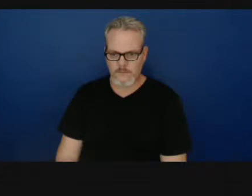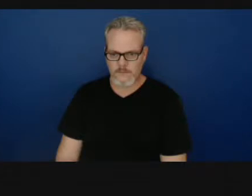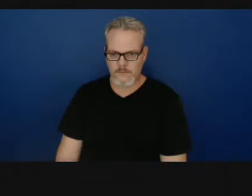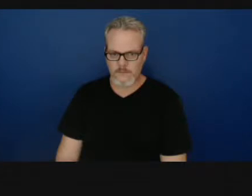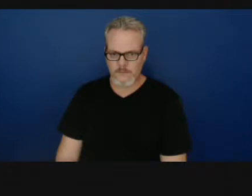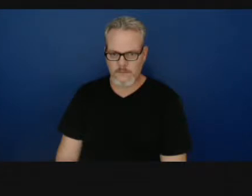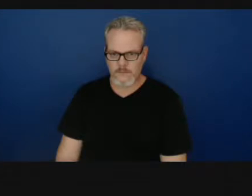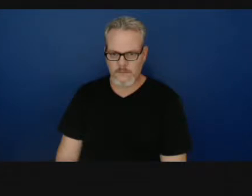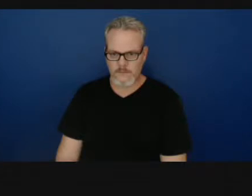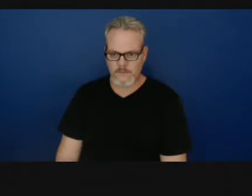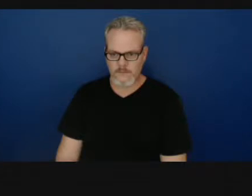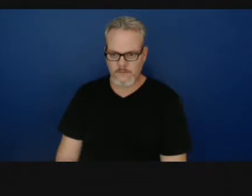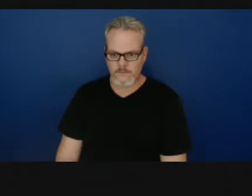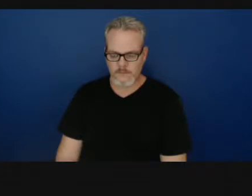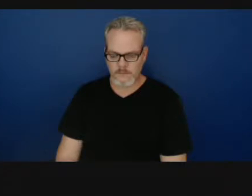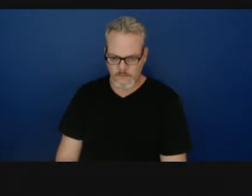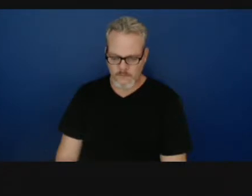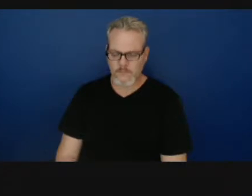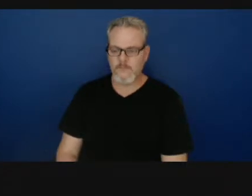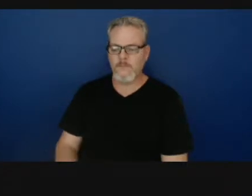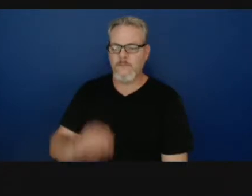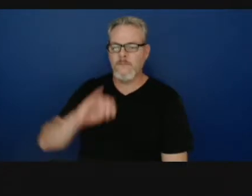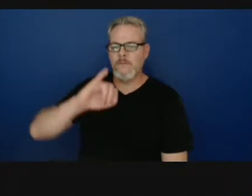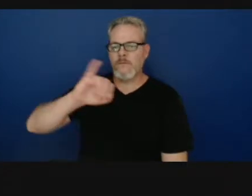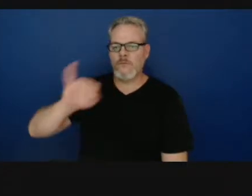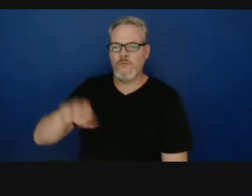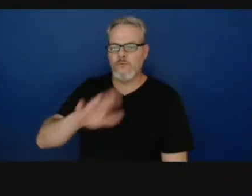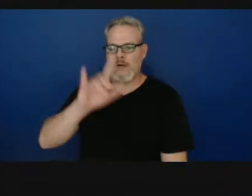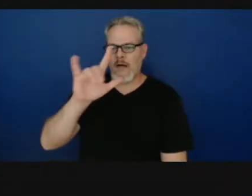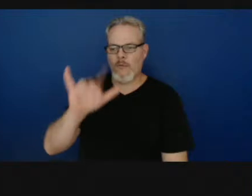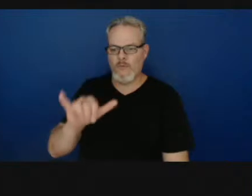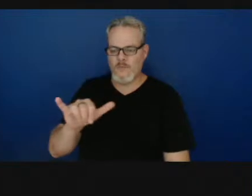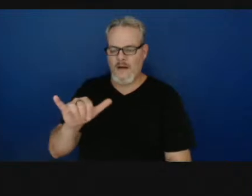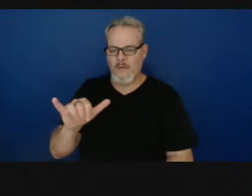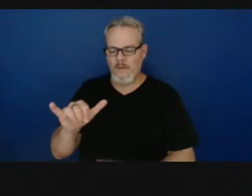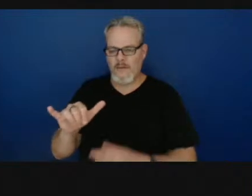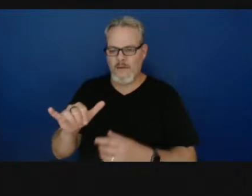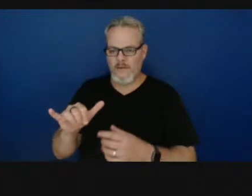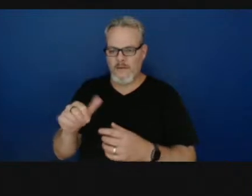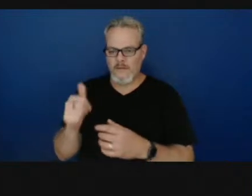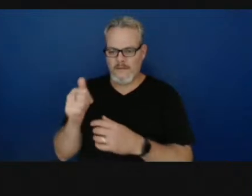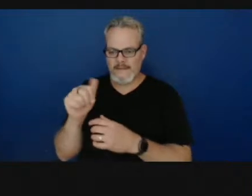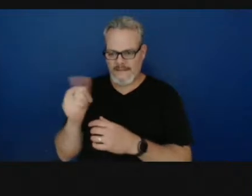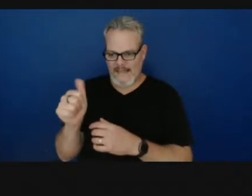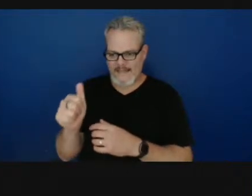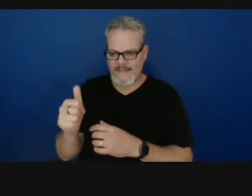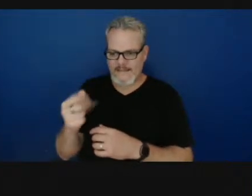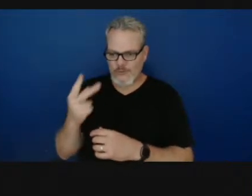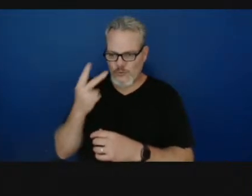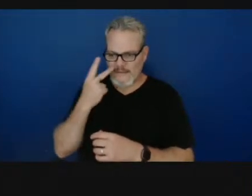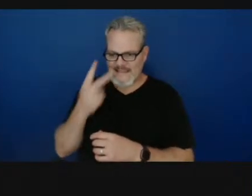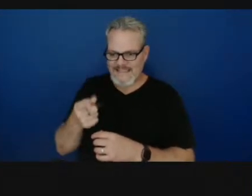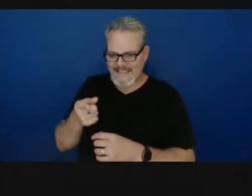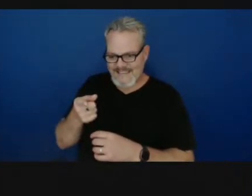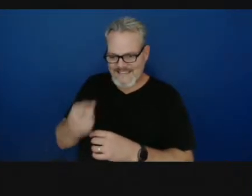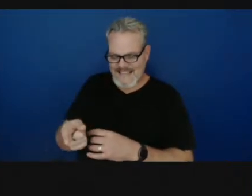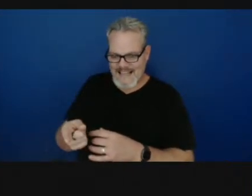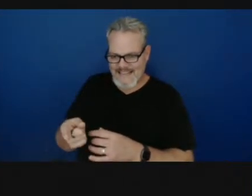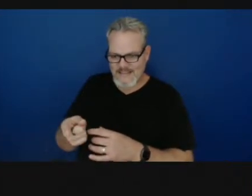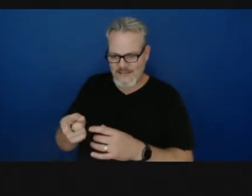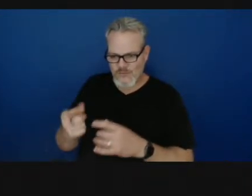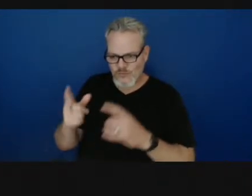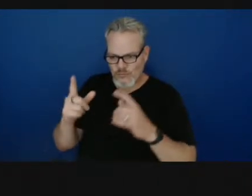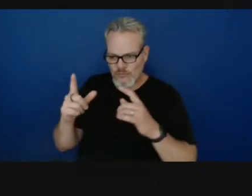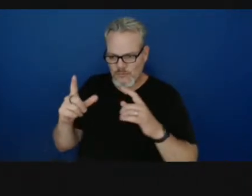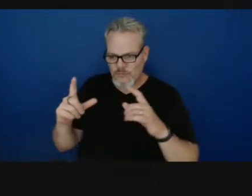We end July 10th by taking another look at the thermal map produced by the USGS. This one was taken at 6 a.m. in the morning on the 10th, so it doesn't capture